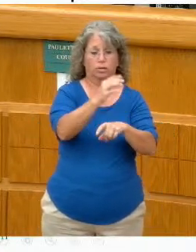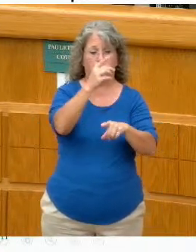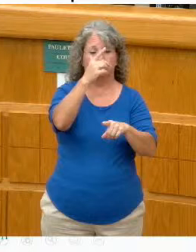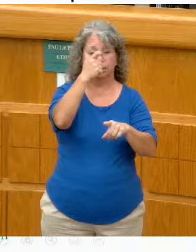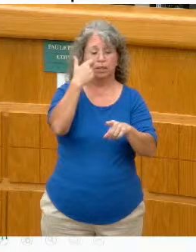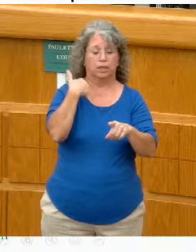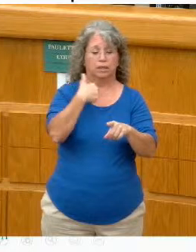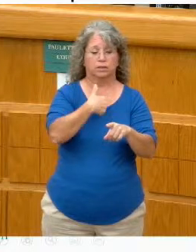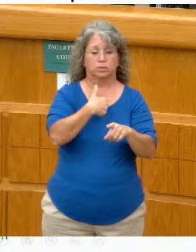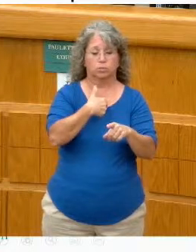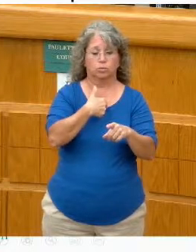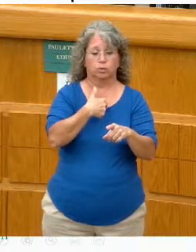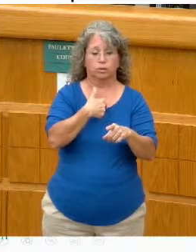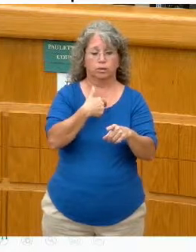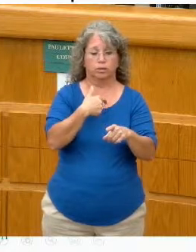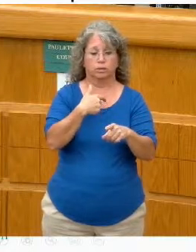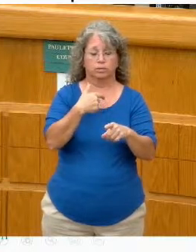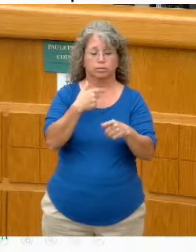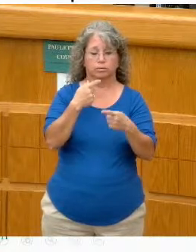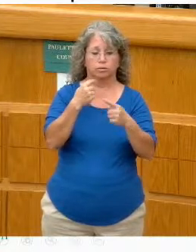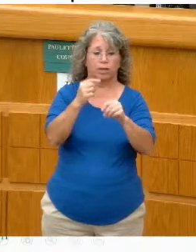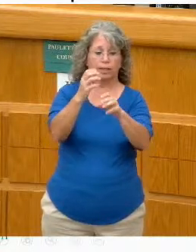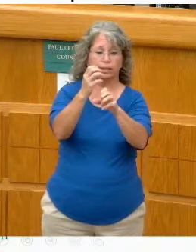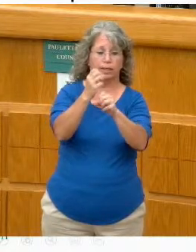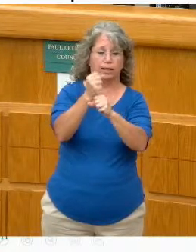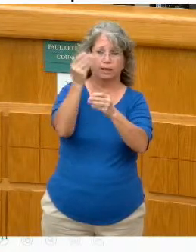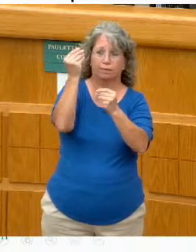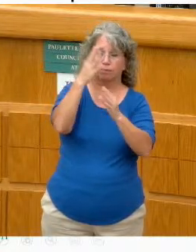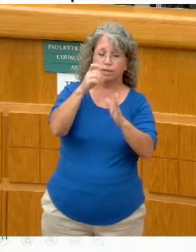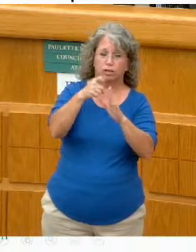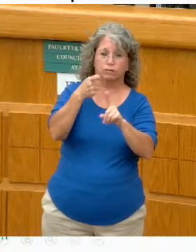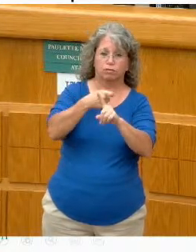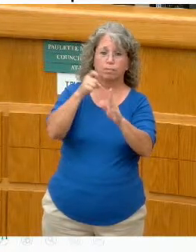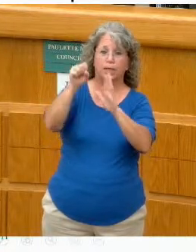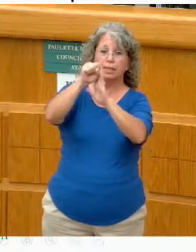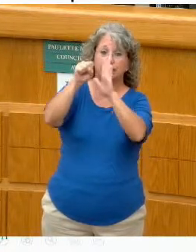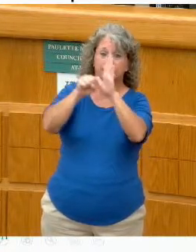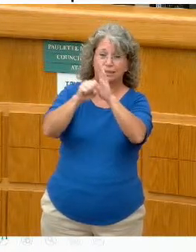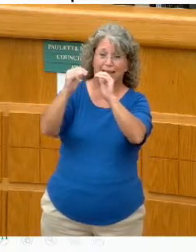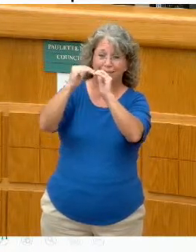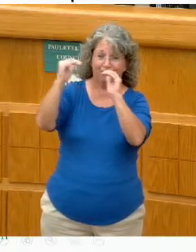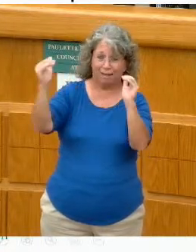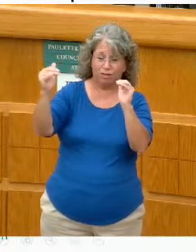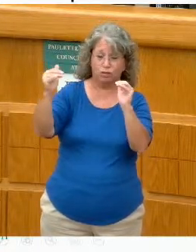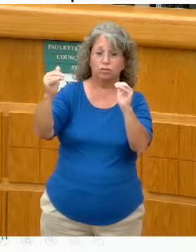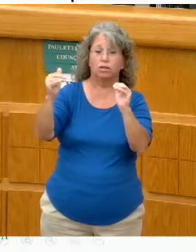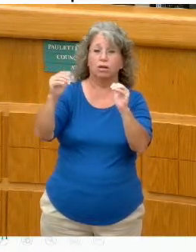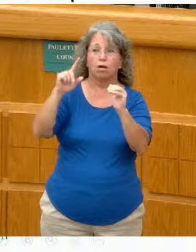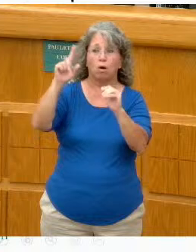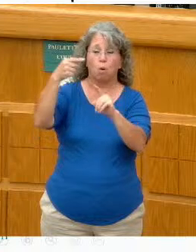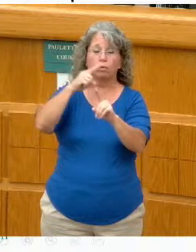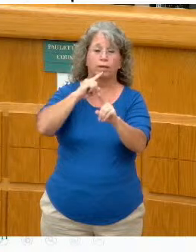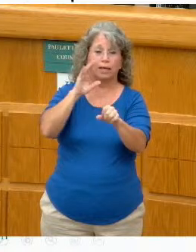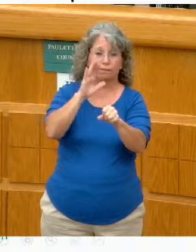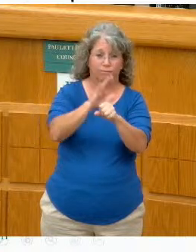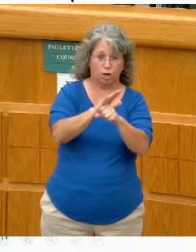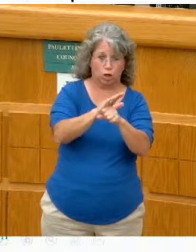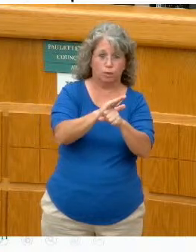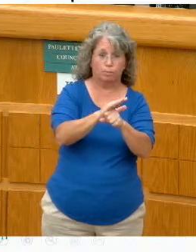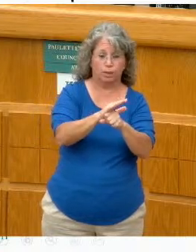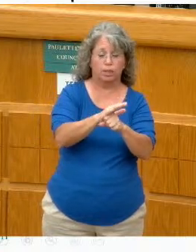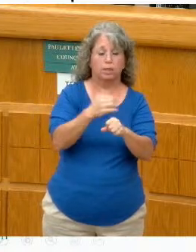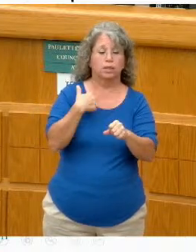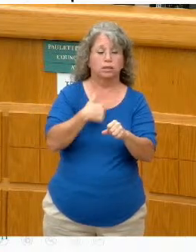state level, the data is only confirmed cases, we remove the probables so that we can see just the confirmed